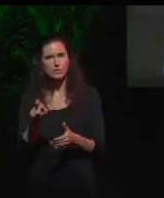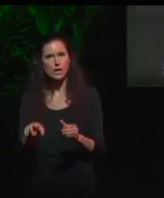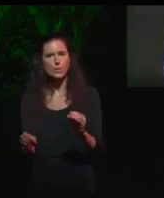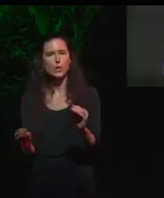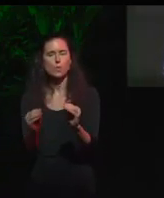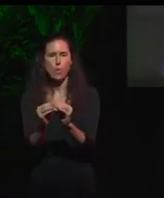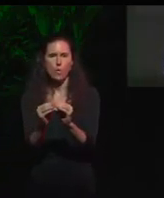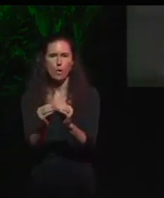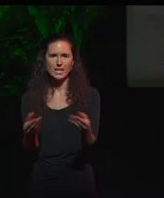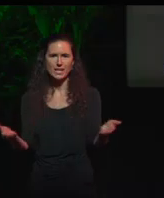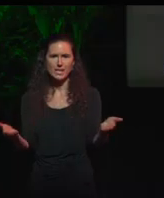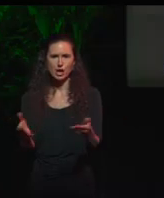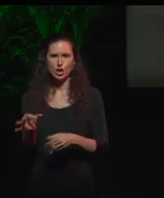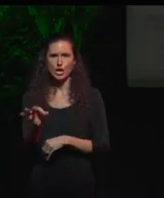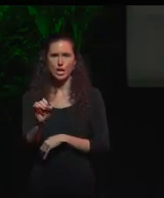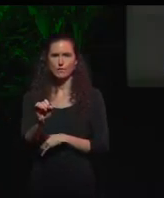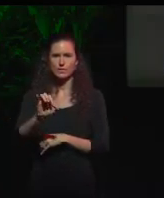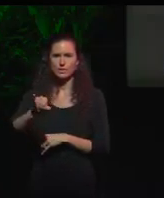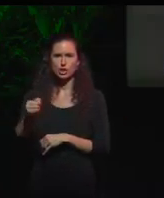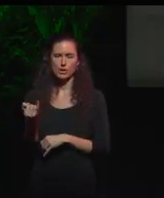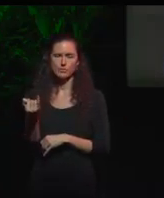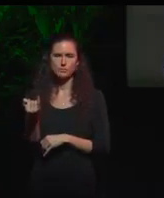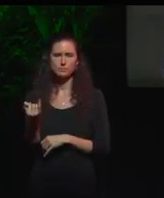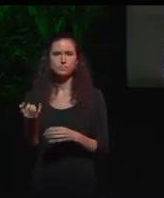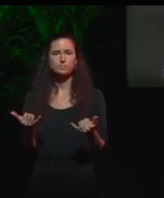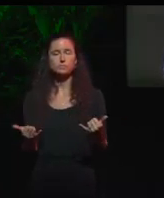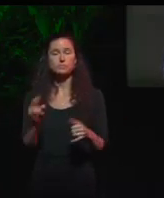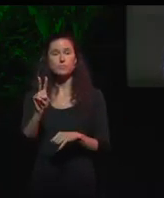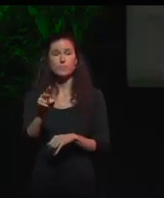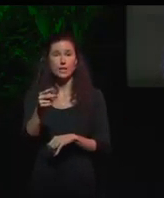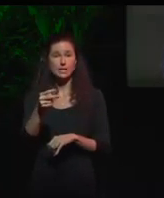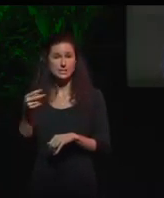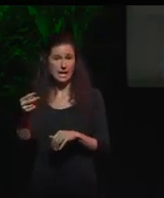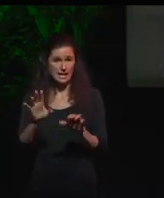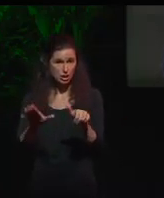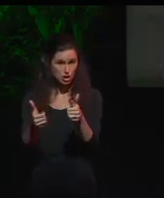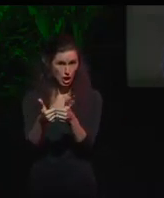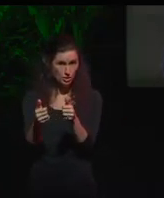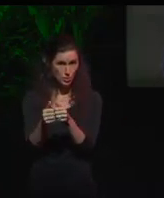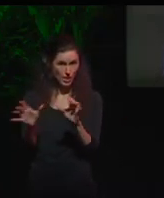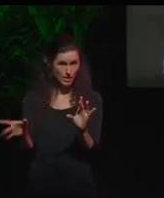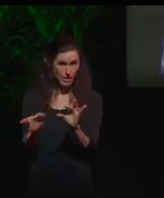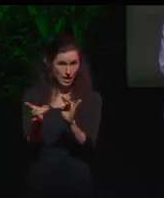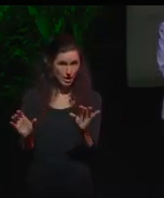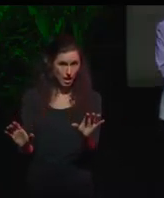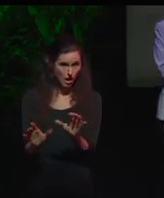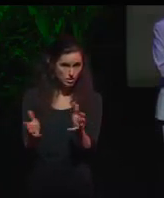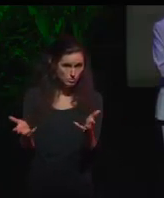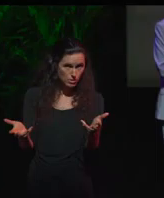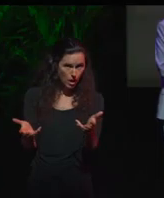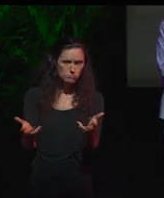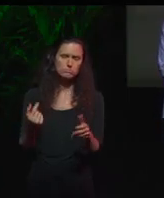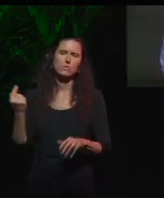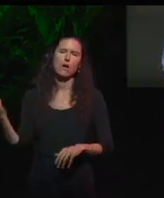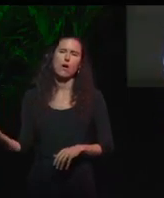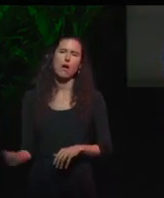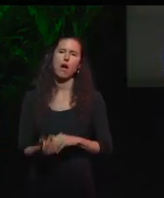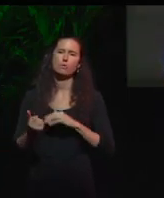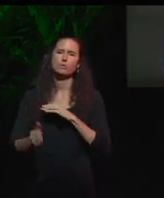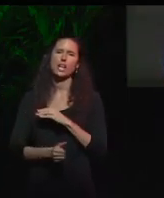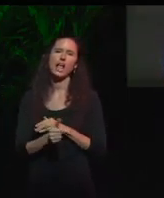of it at FSCJ. Now, the second challenge with connective action is that there's always a danger of